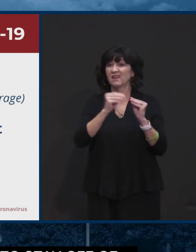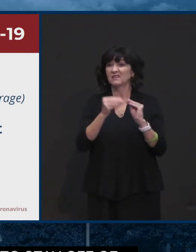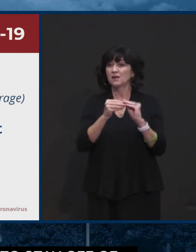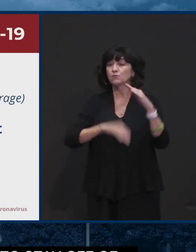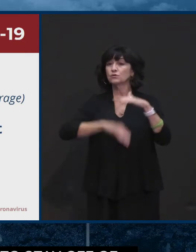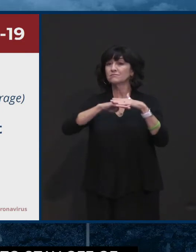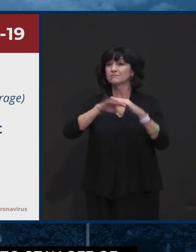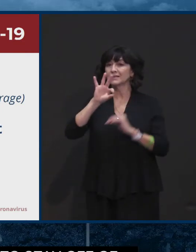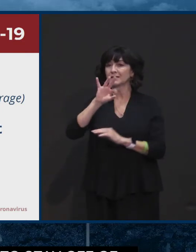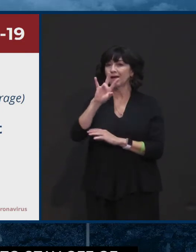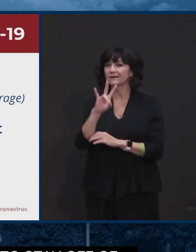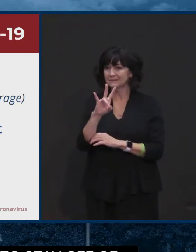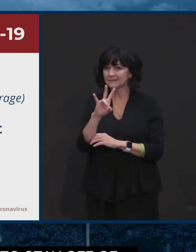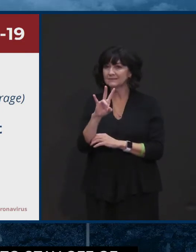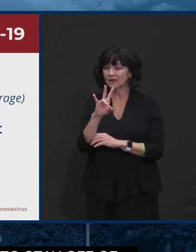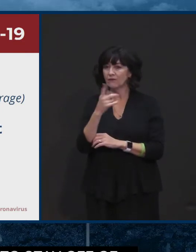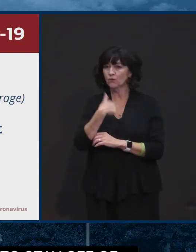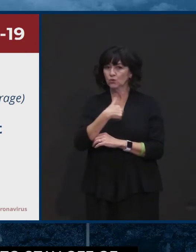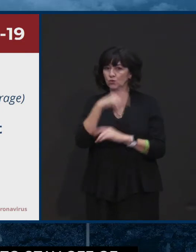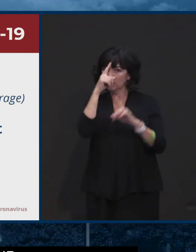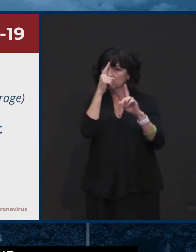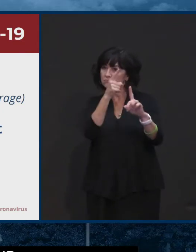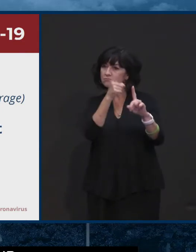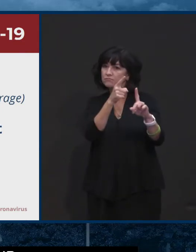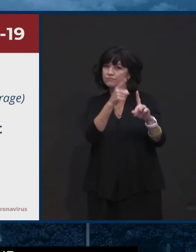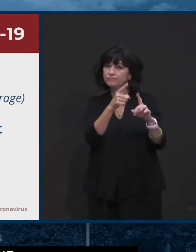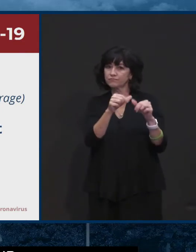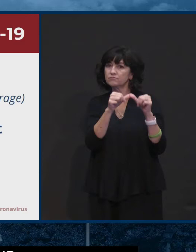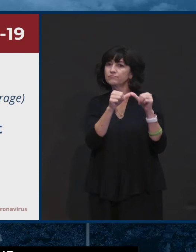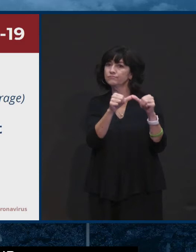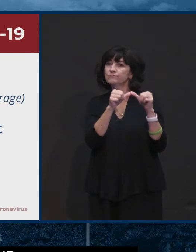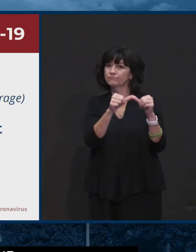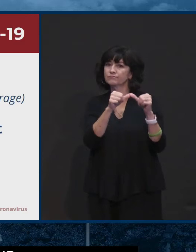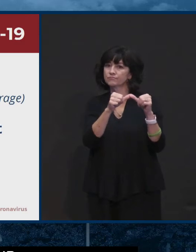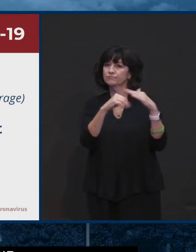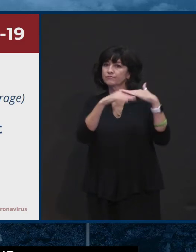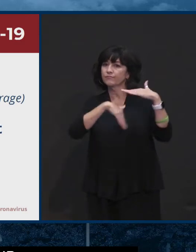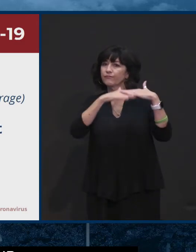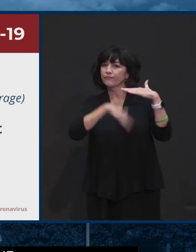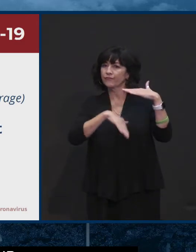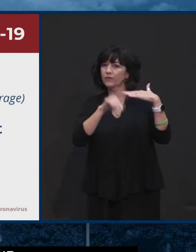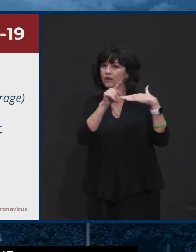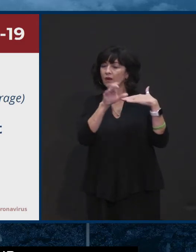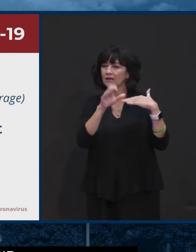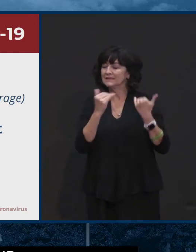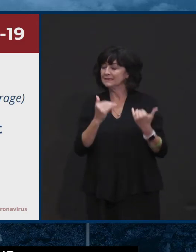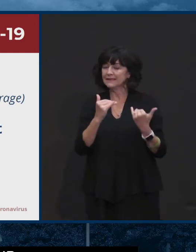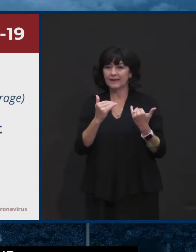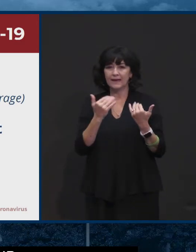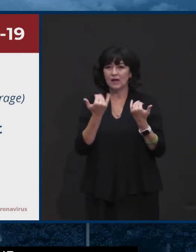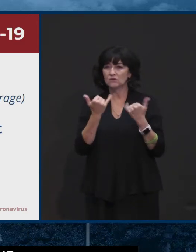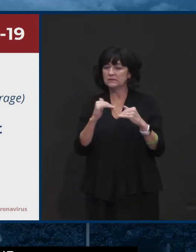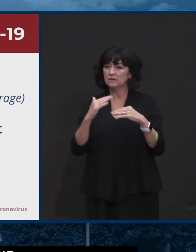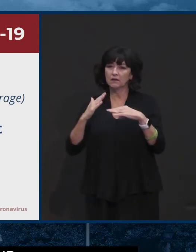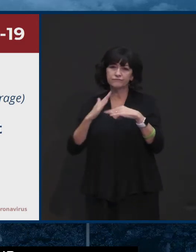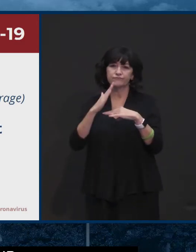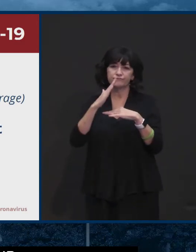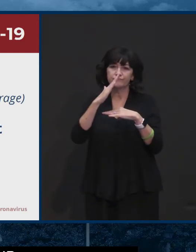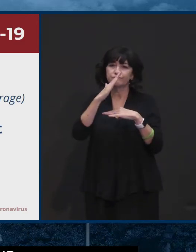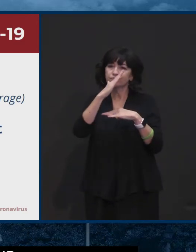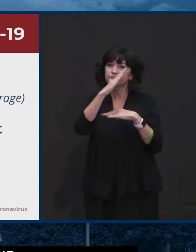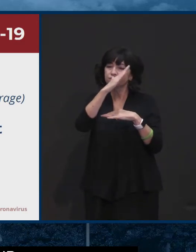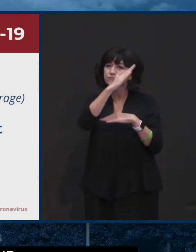week, below it the next week. And so we've considerably moved above 97 now, so our 7-day moving average